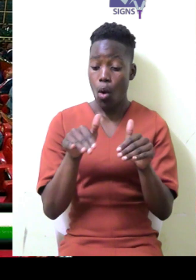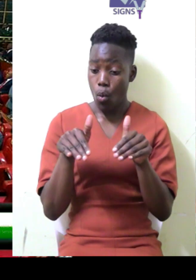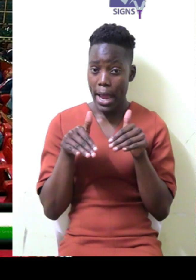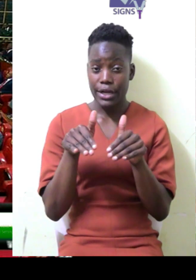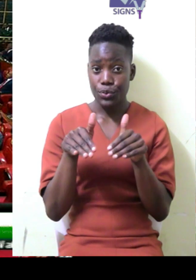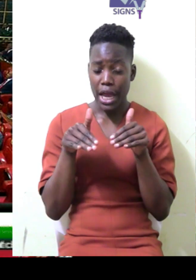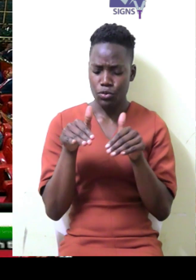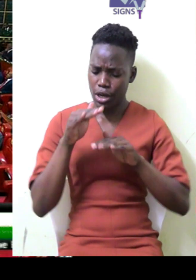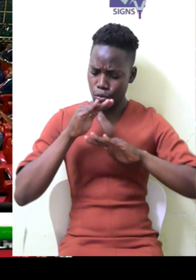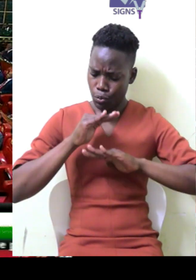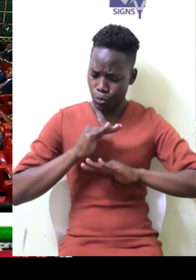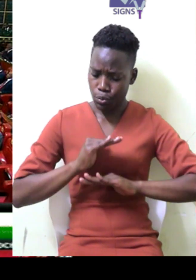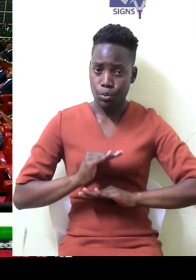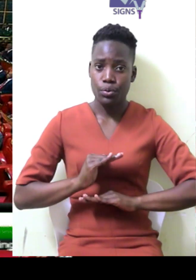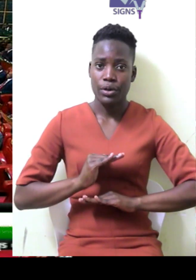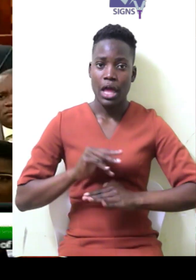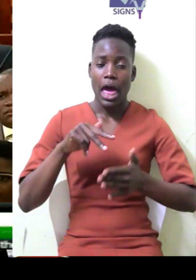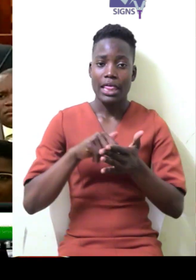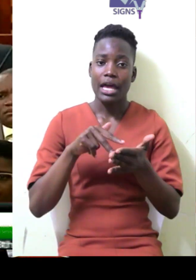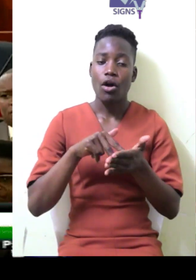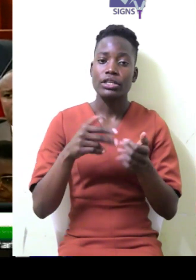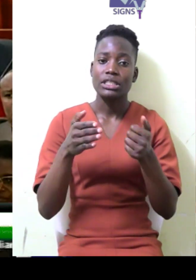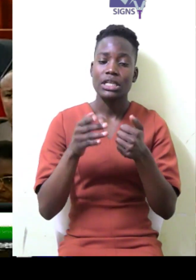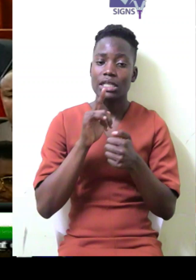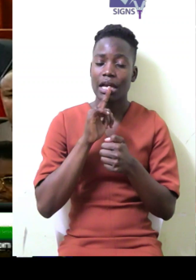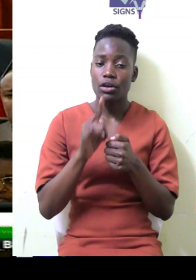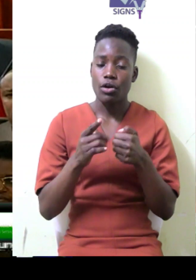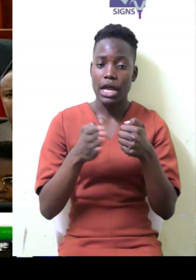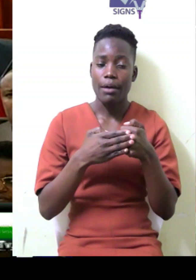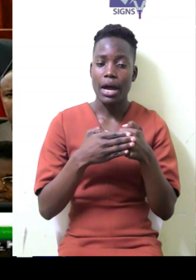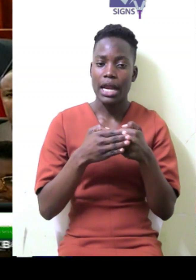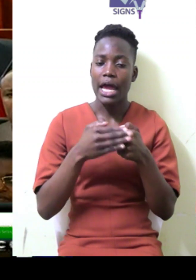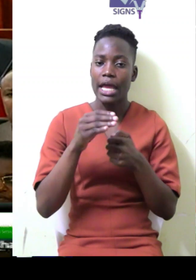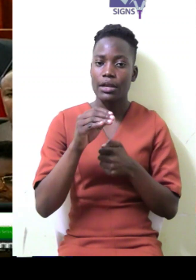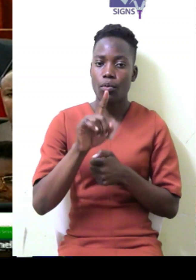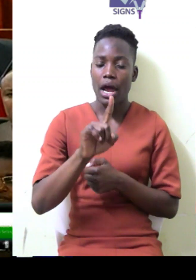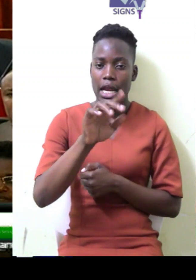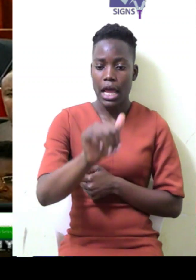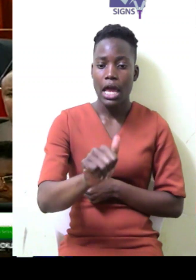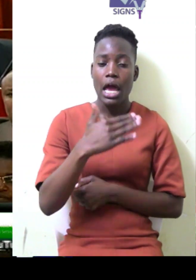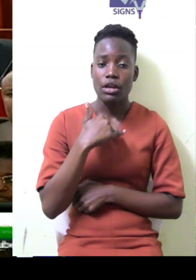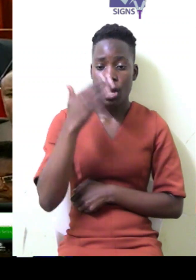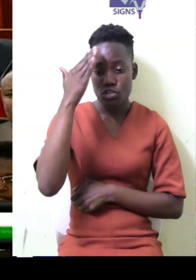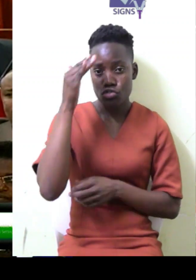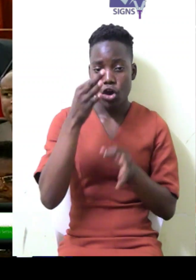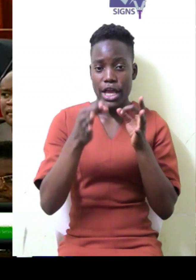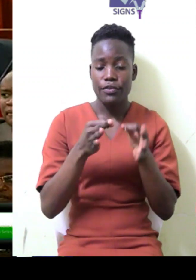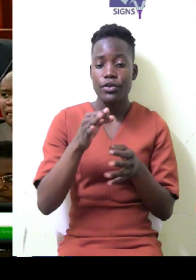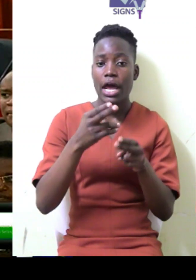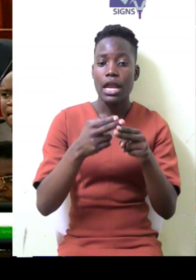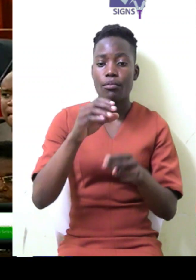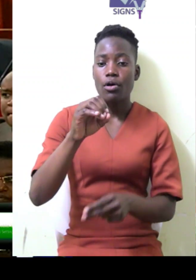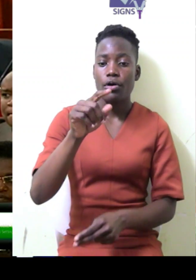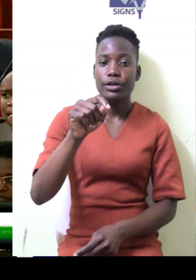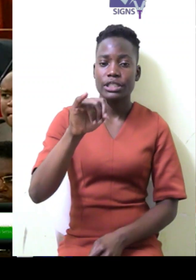wait, calm down. I stand on standing order number 95A, and I want to know whether Honorable Otiende Omolo, with all